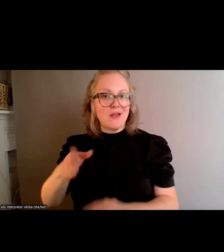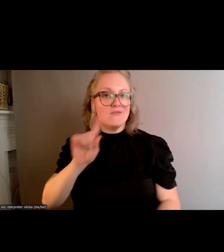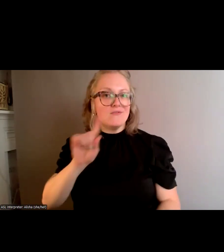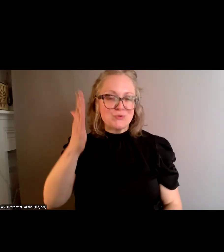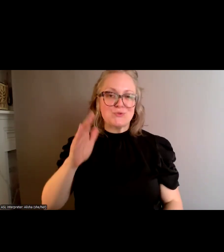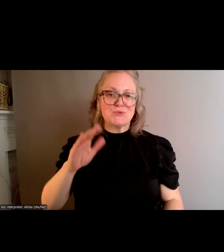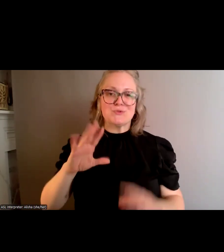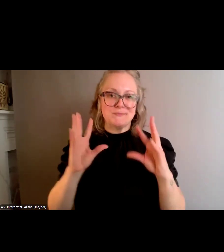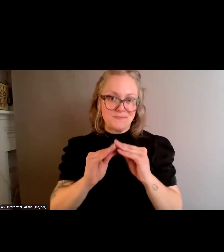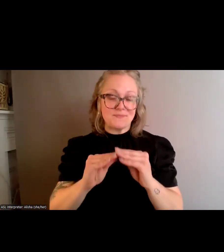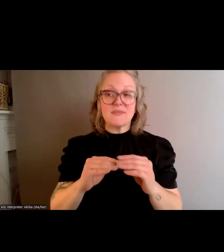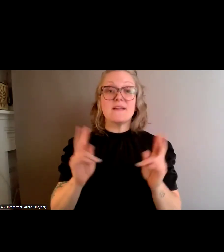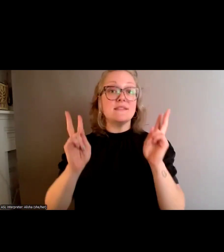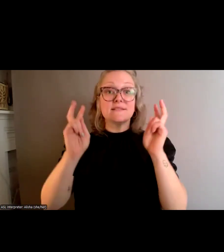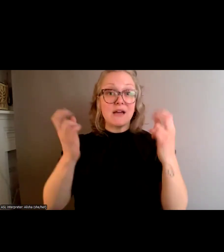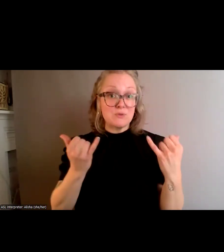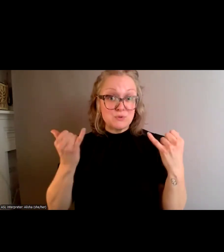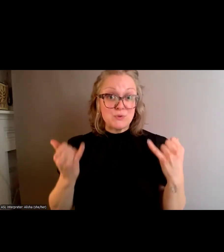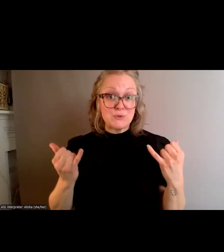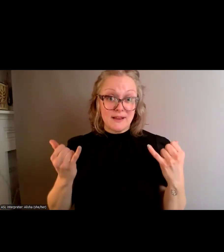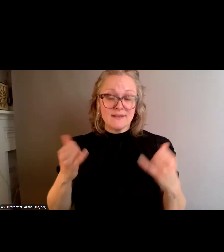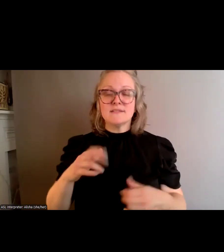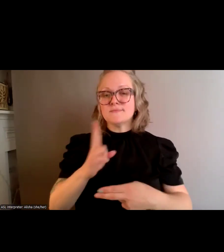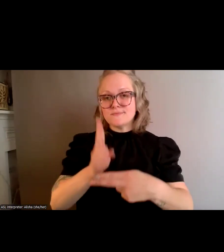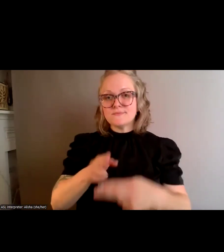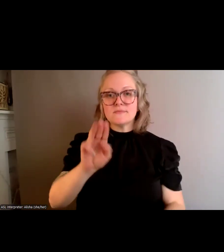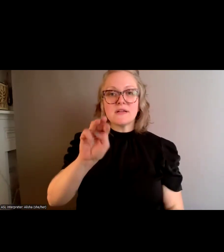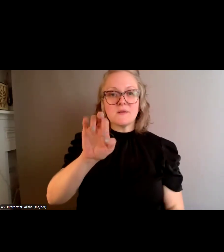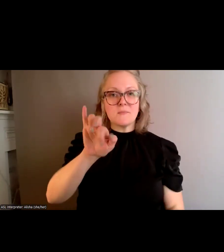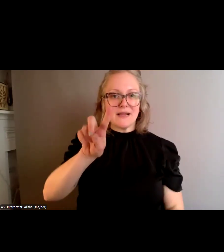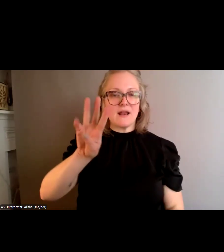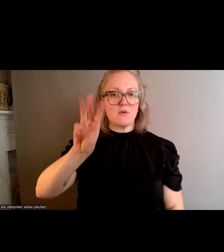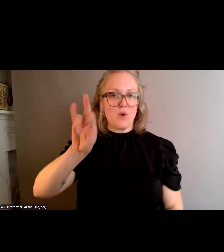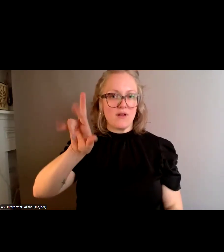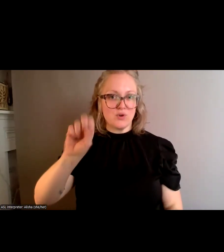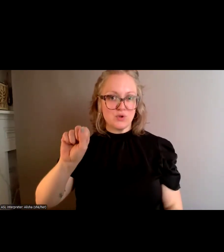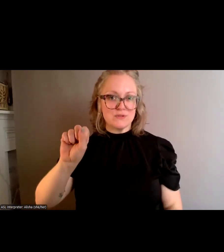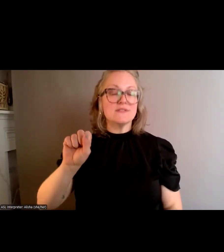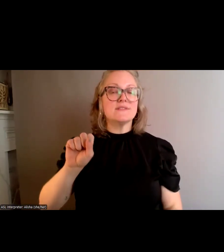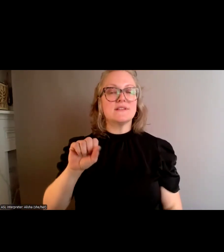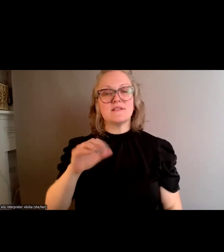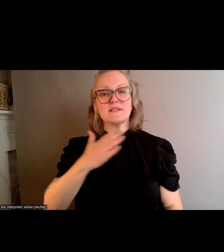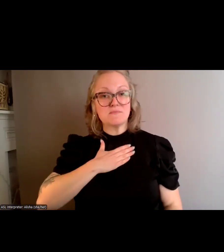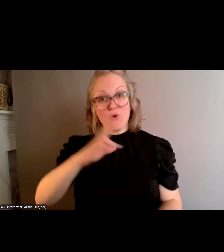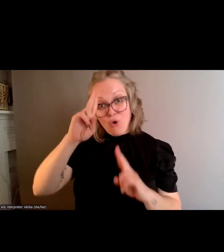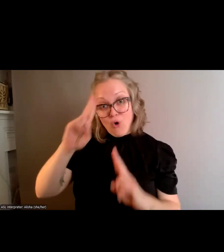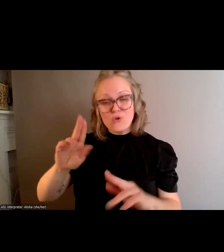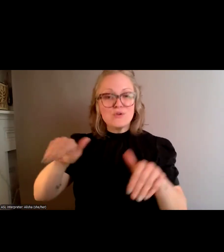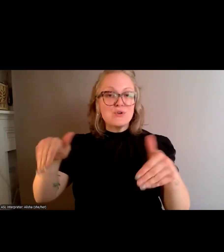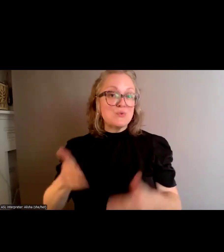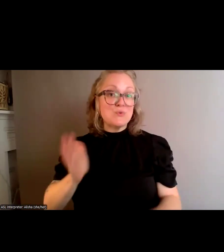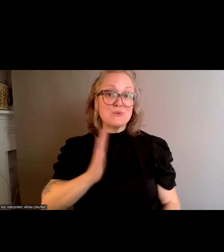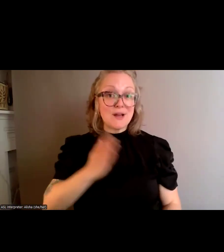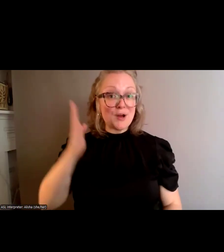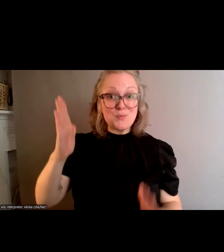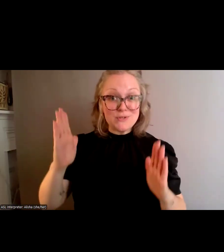the seminar today is Medicaid Waivers. It's a pleasure and a privilege to introduce our presenter